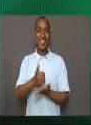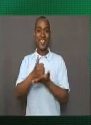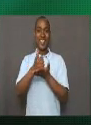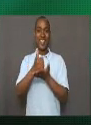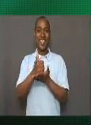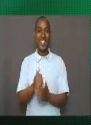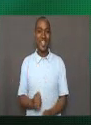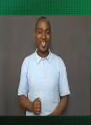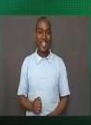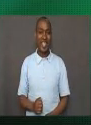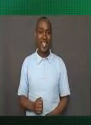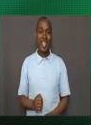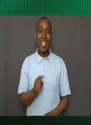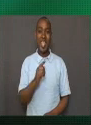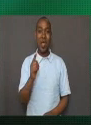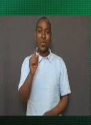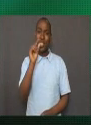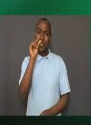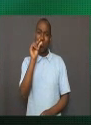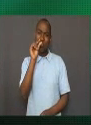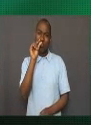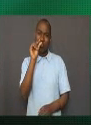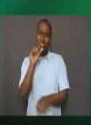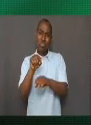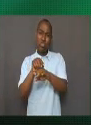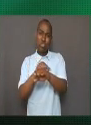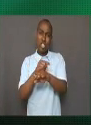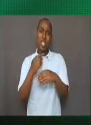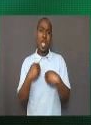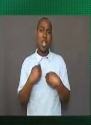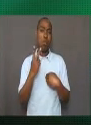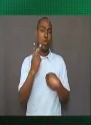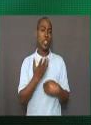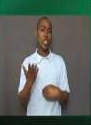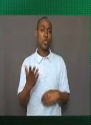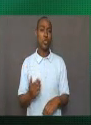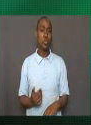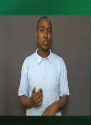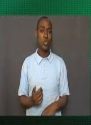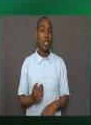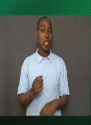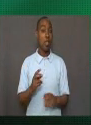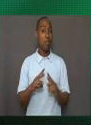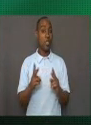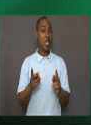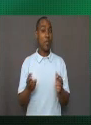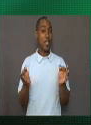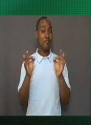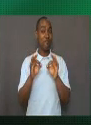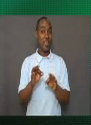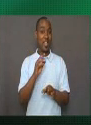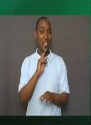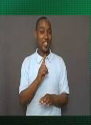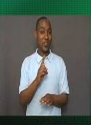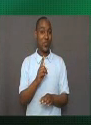There is a minimum distance between two objects that is necessary for them to